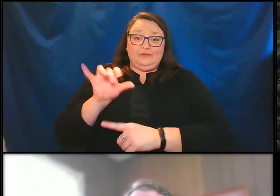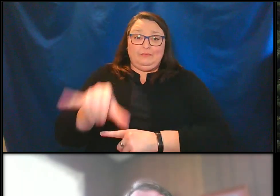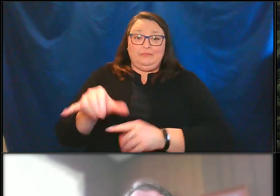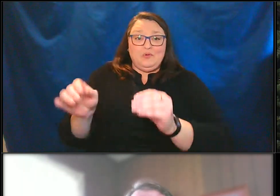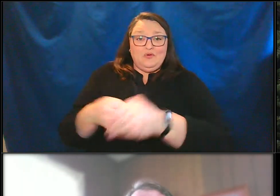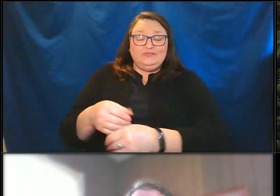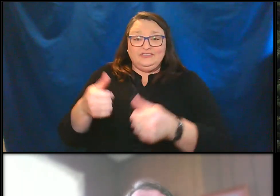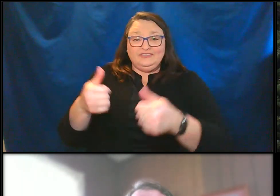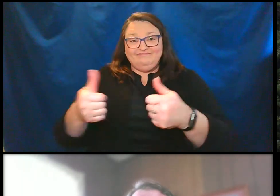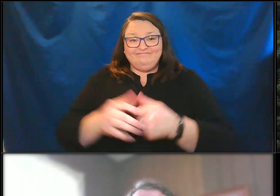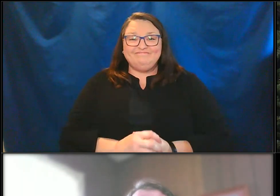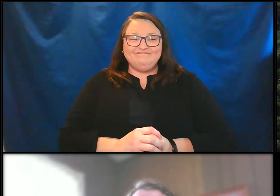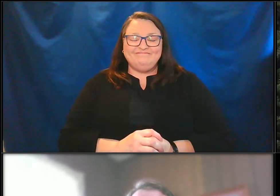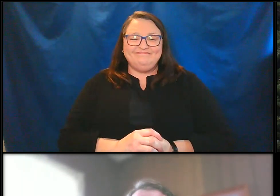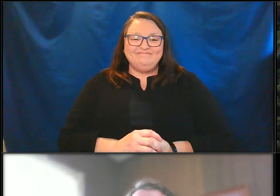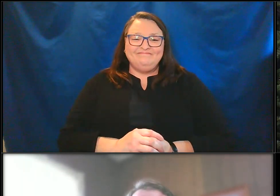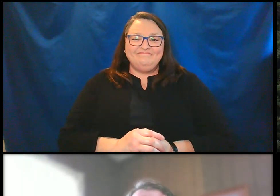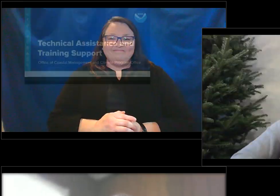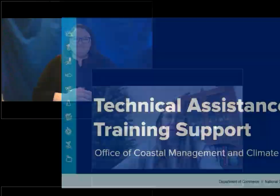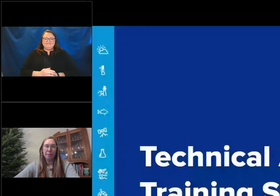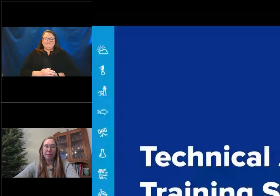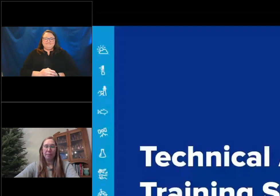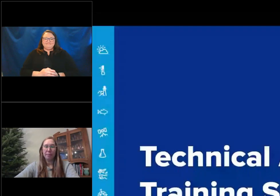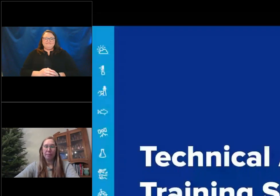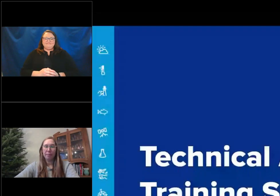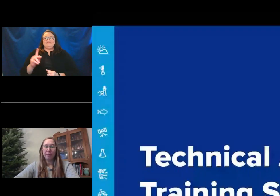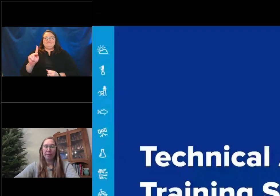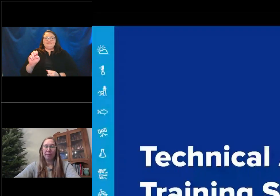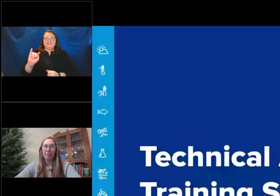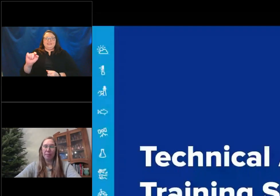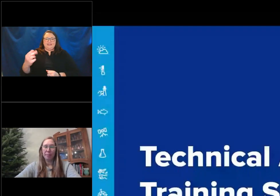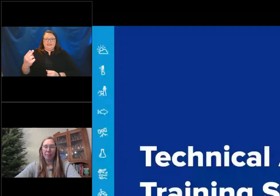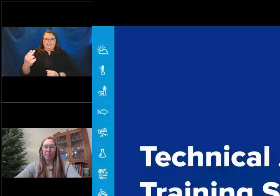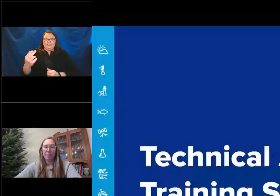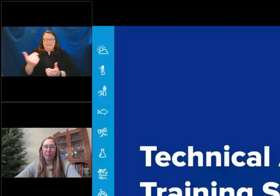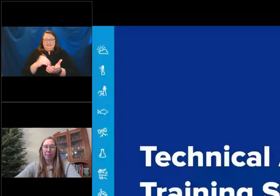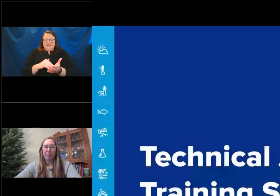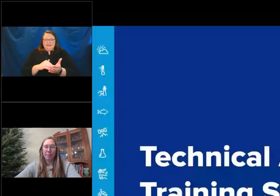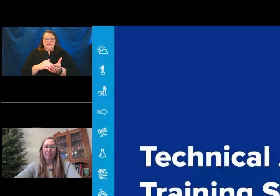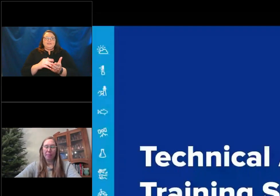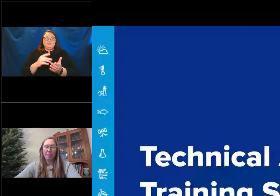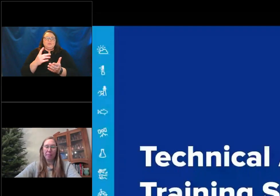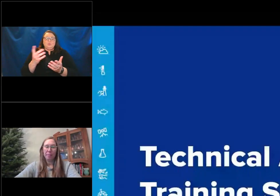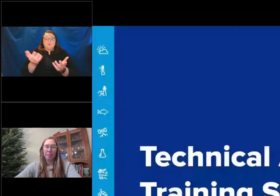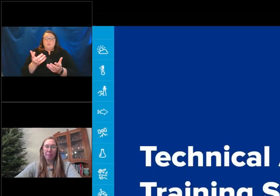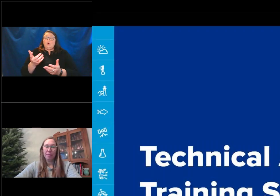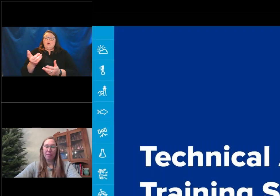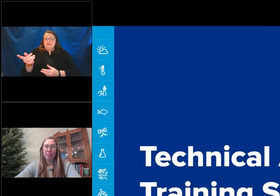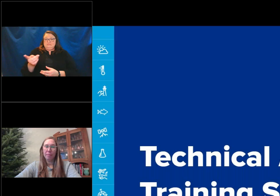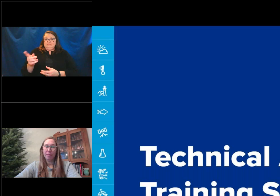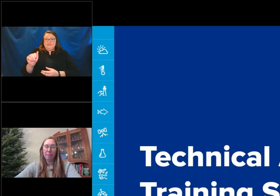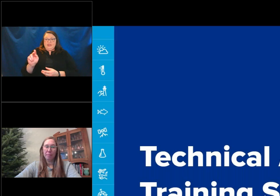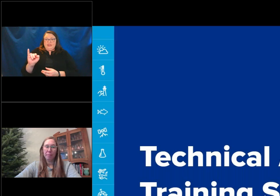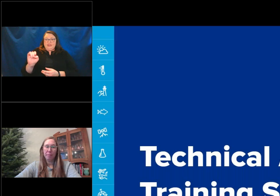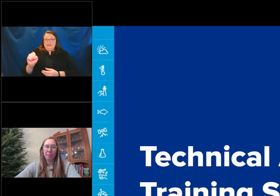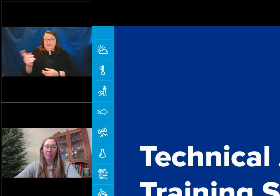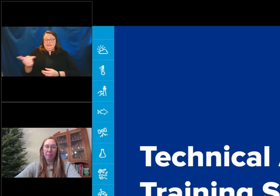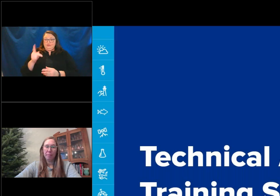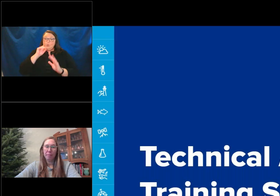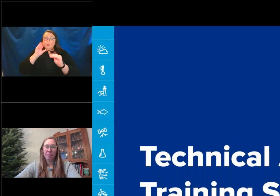Perfect. Um, so what I'm hoping to do, I think what Annie and I are hoping to do, and I